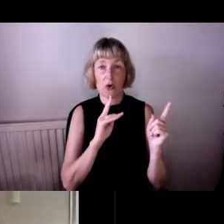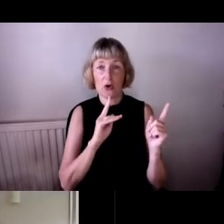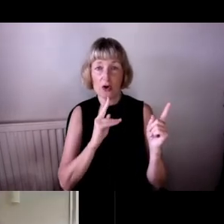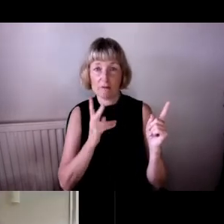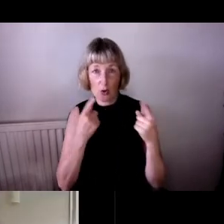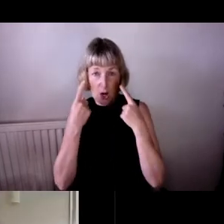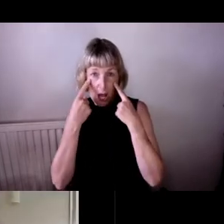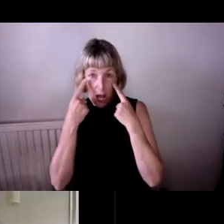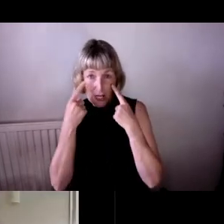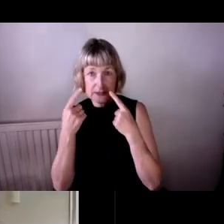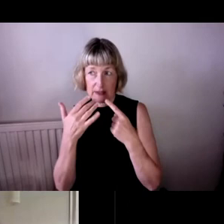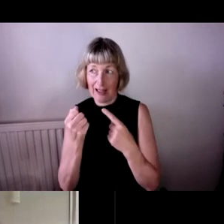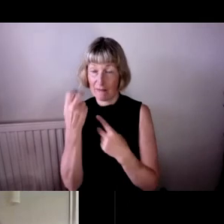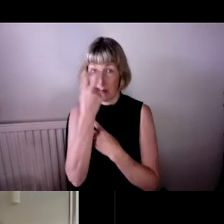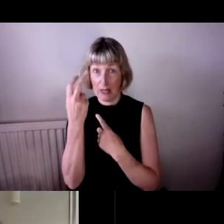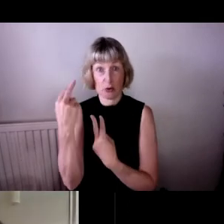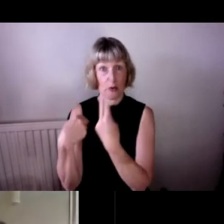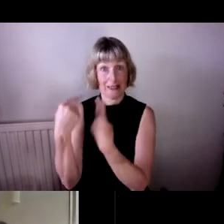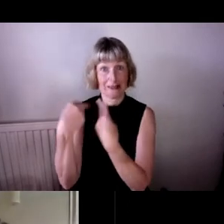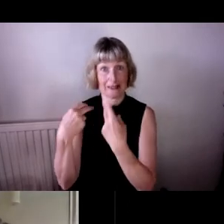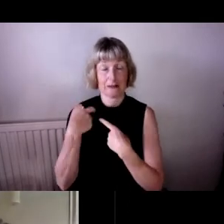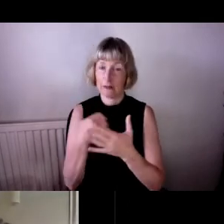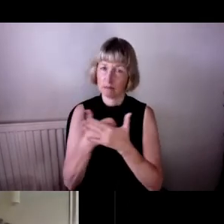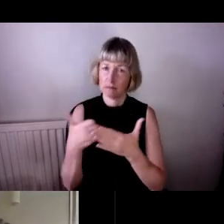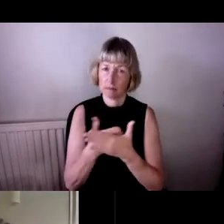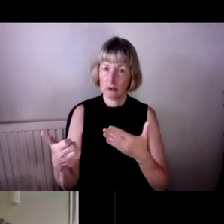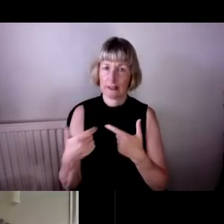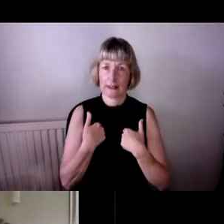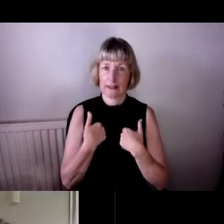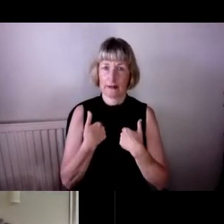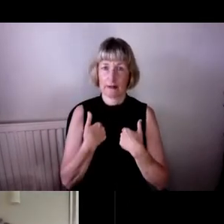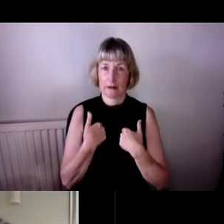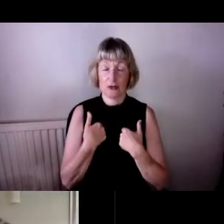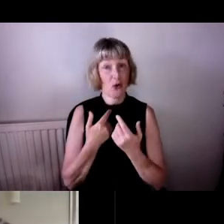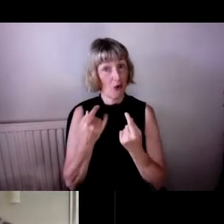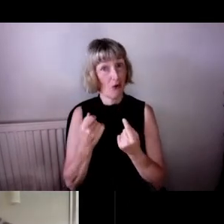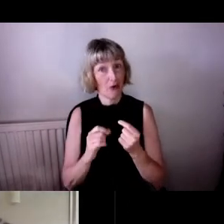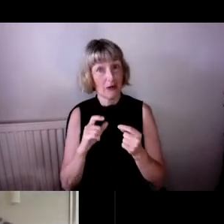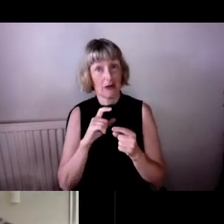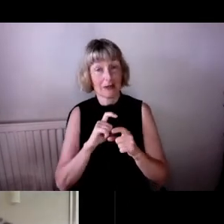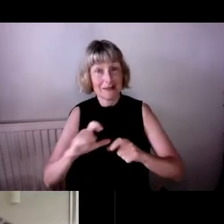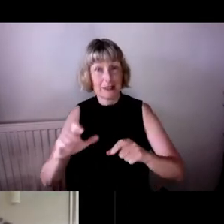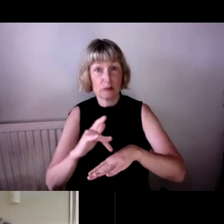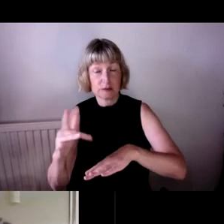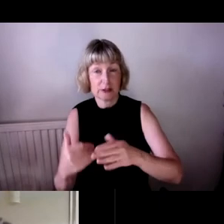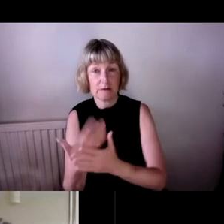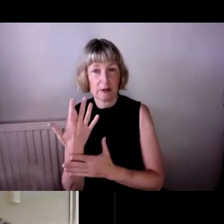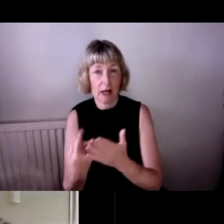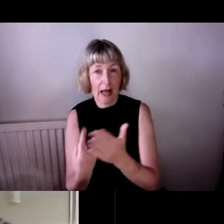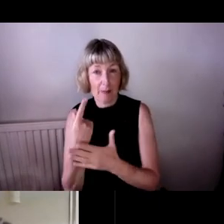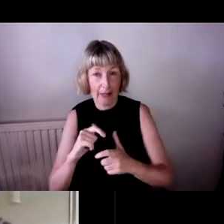by visually impaired people on a regular basis. So, you know, there is all this going on. And certainly when we're talking